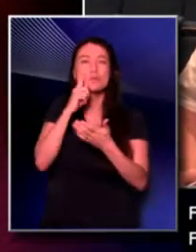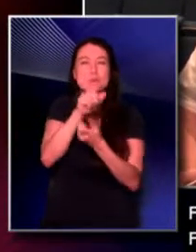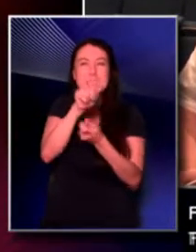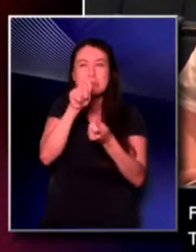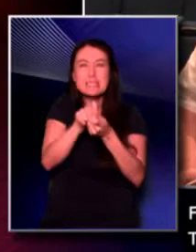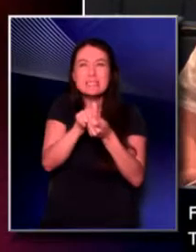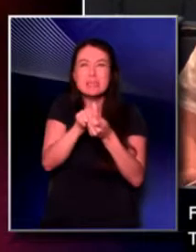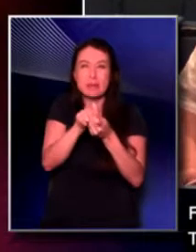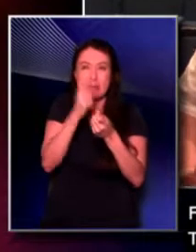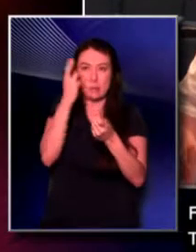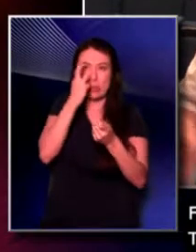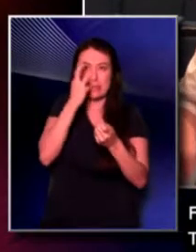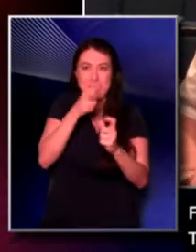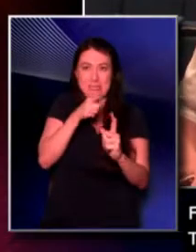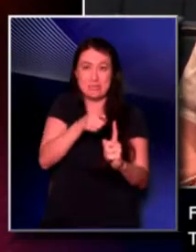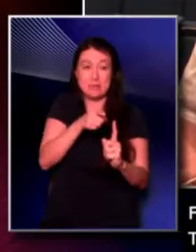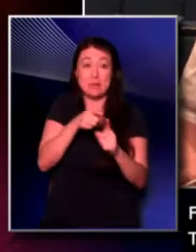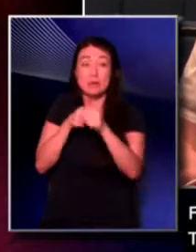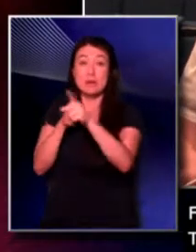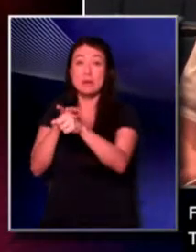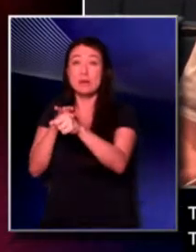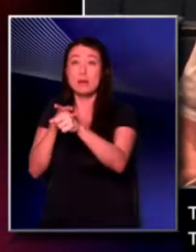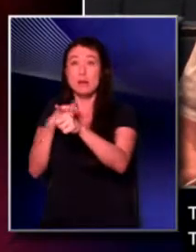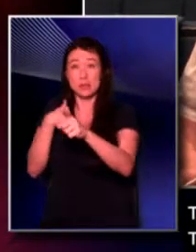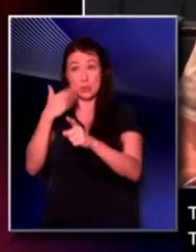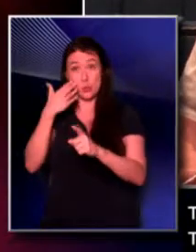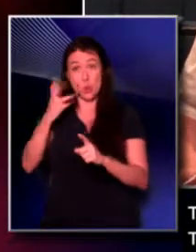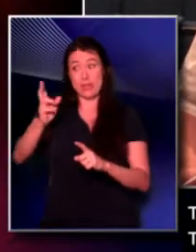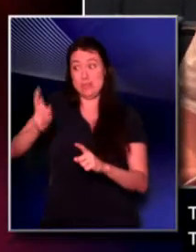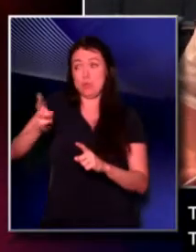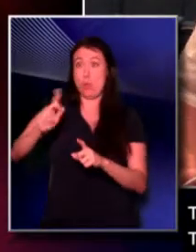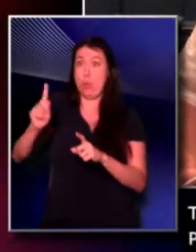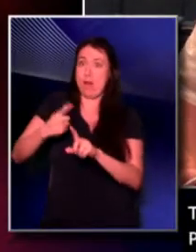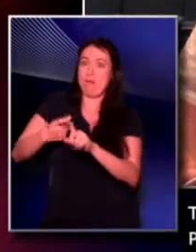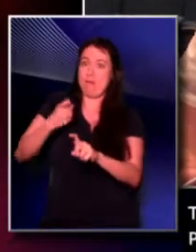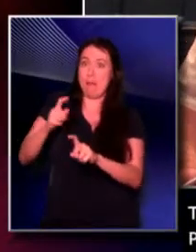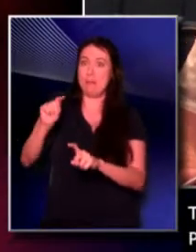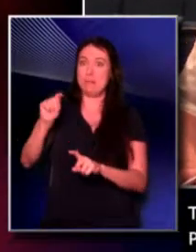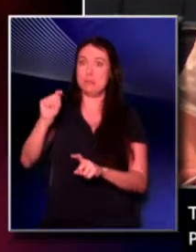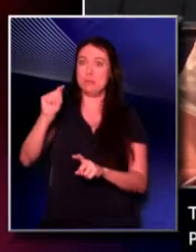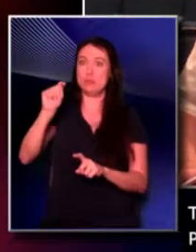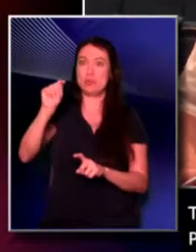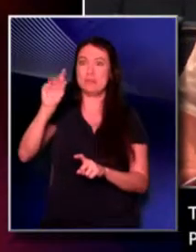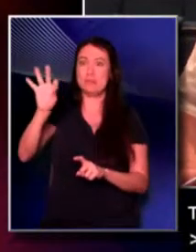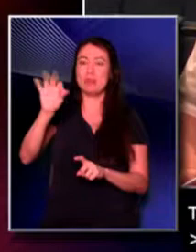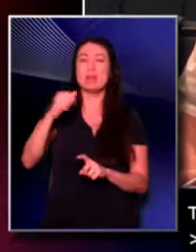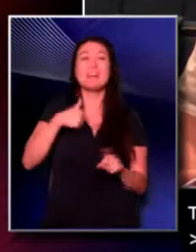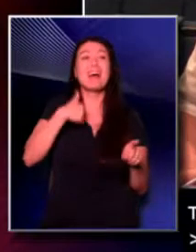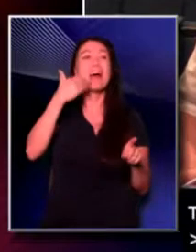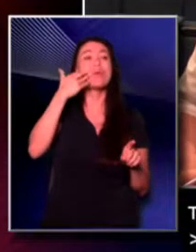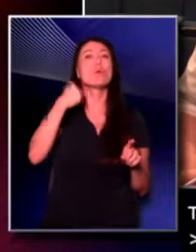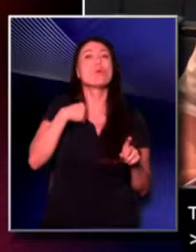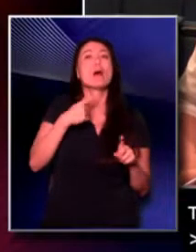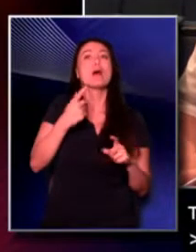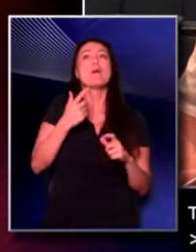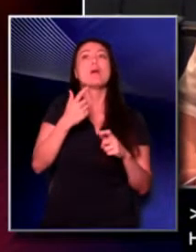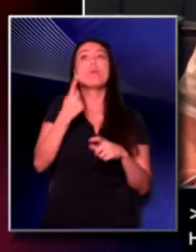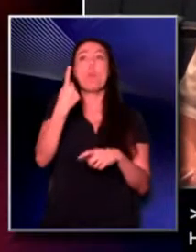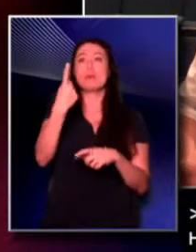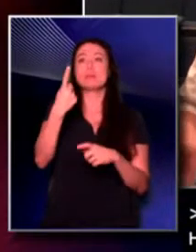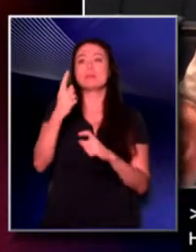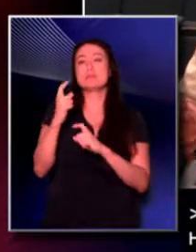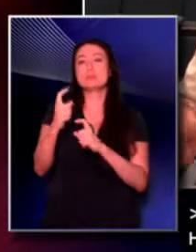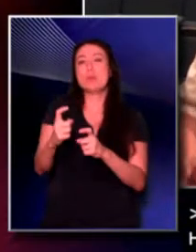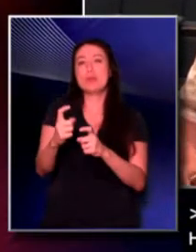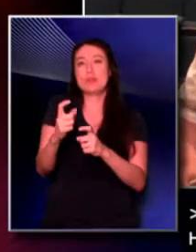purposes. Do you know the historical origin of the trust funds? I know that it's generated with a gift from a single donor, Right.